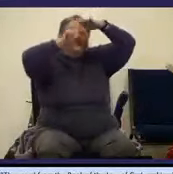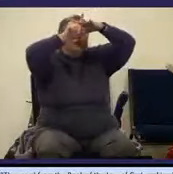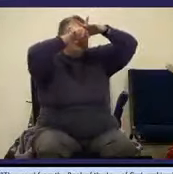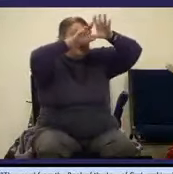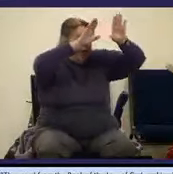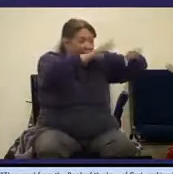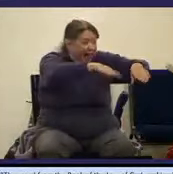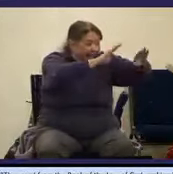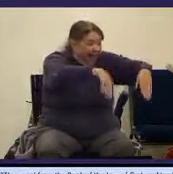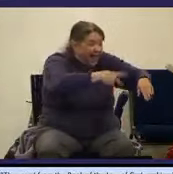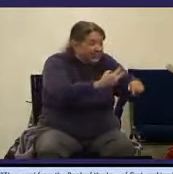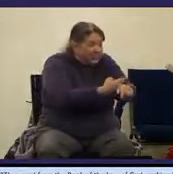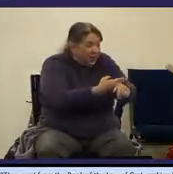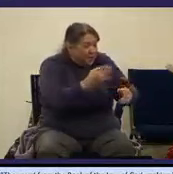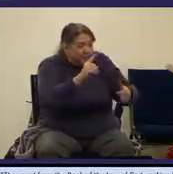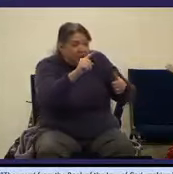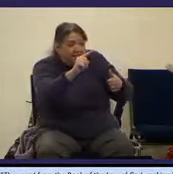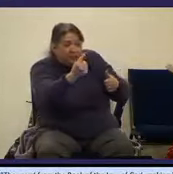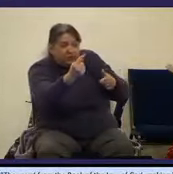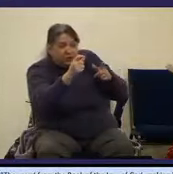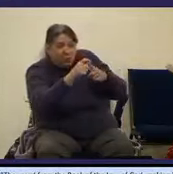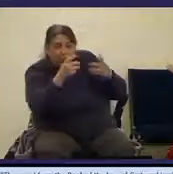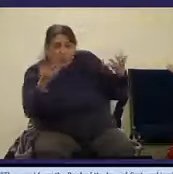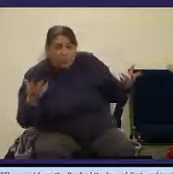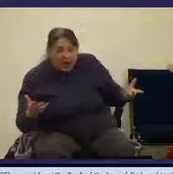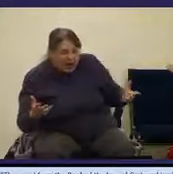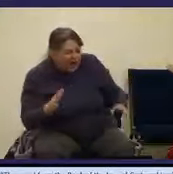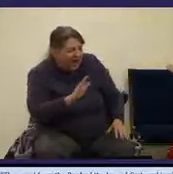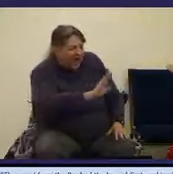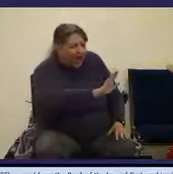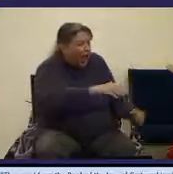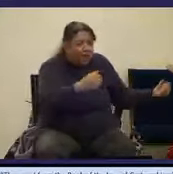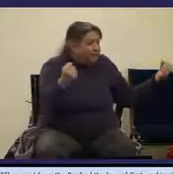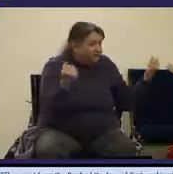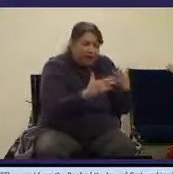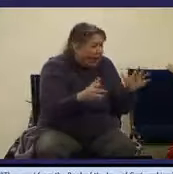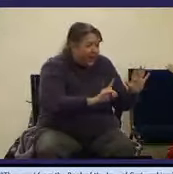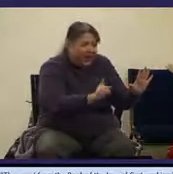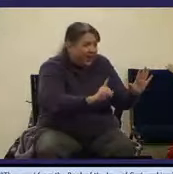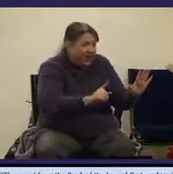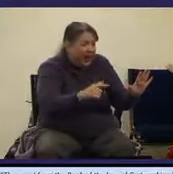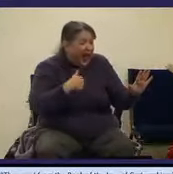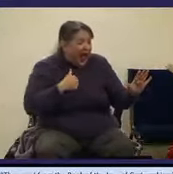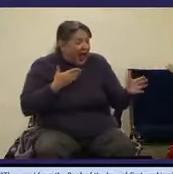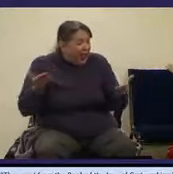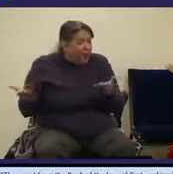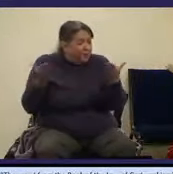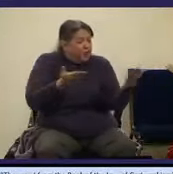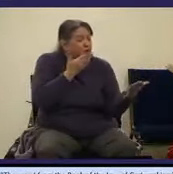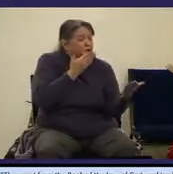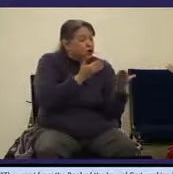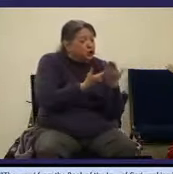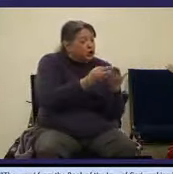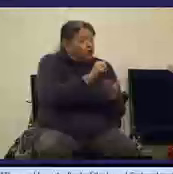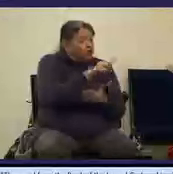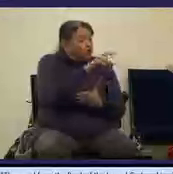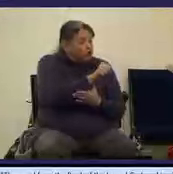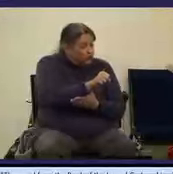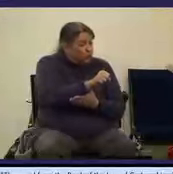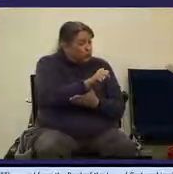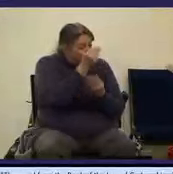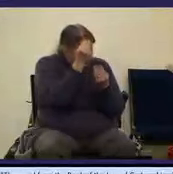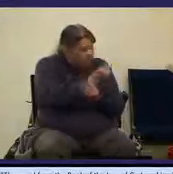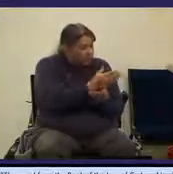his first words were this: do not be afraid. I bring you good news that will